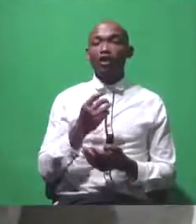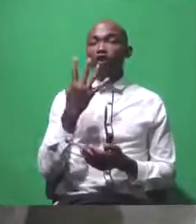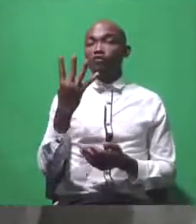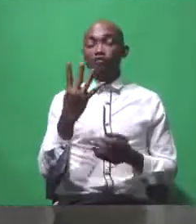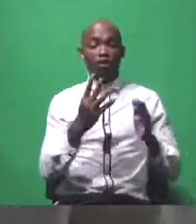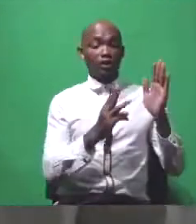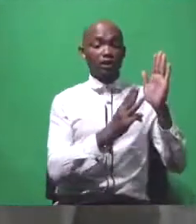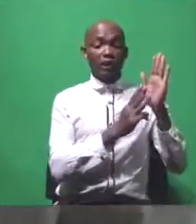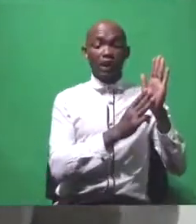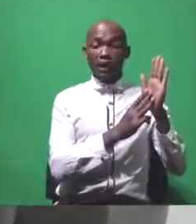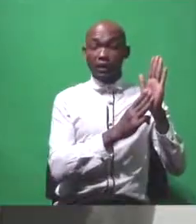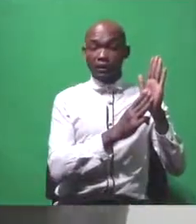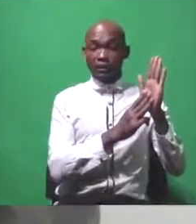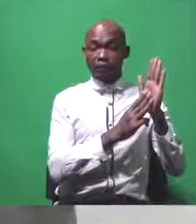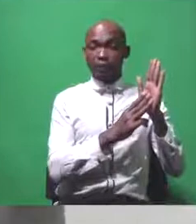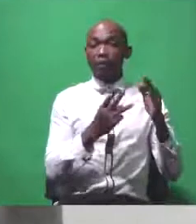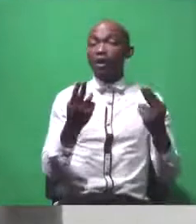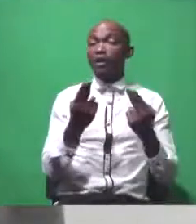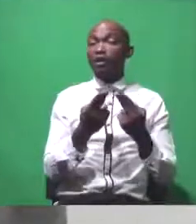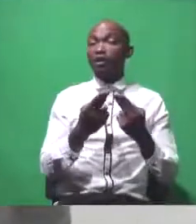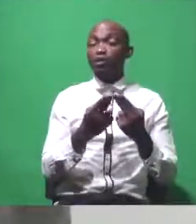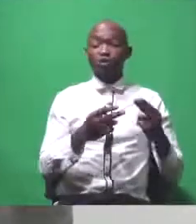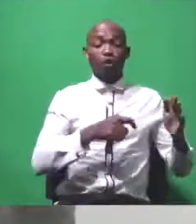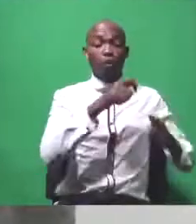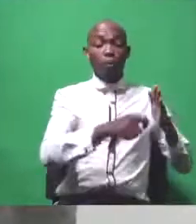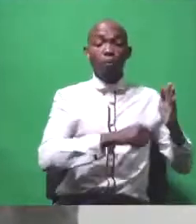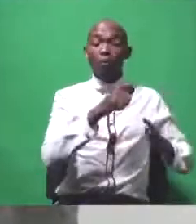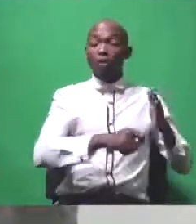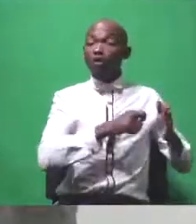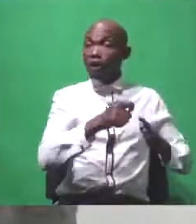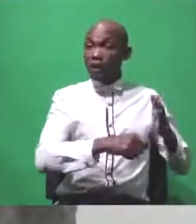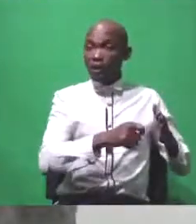48 and motor expenses.